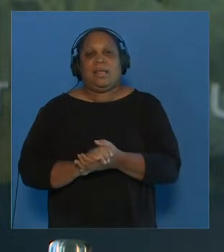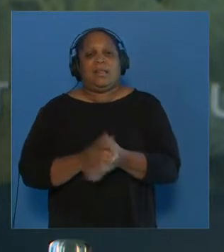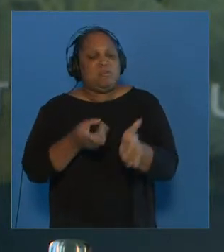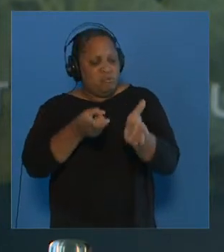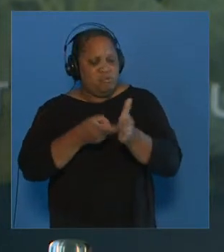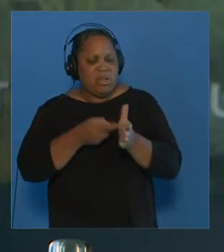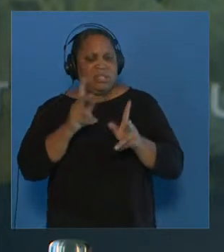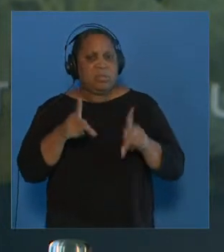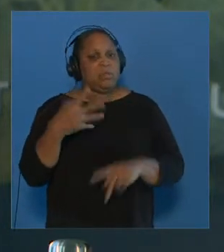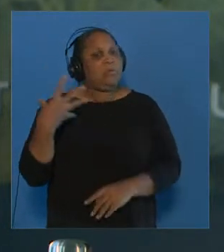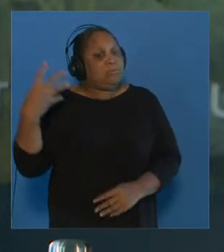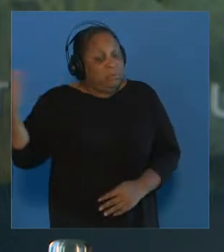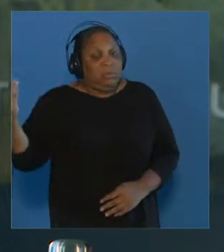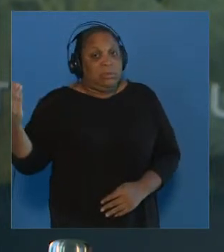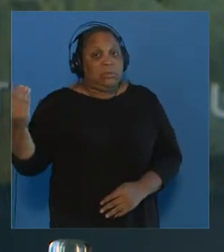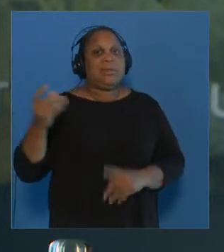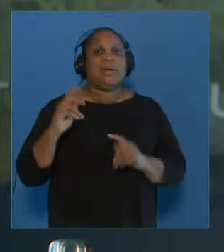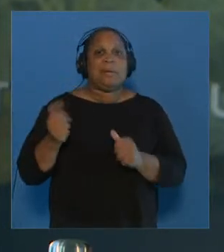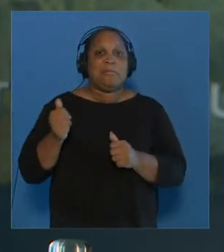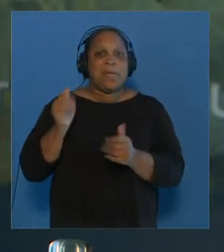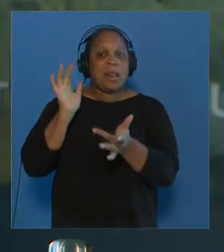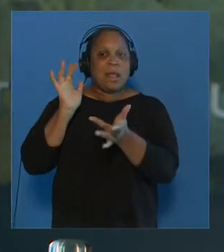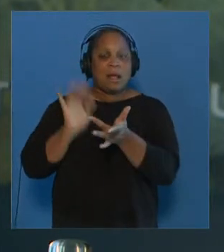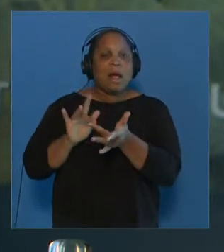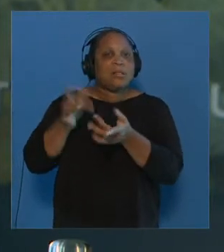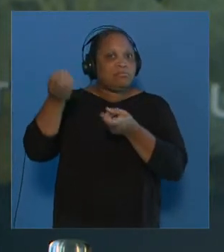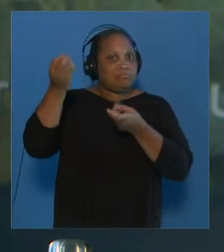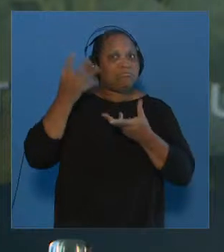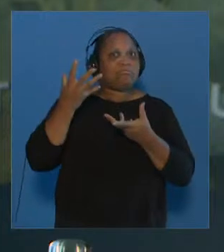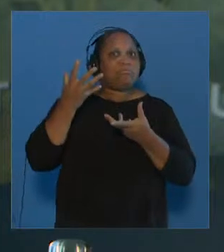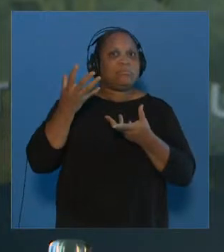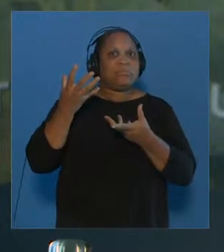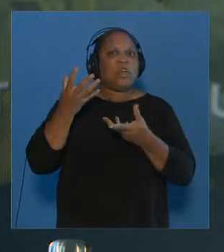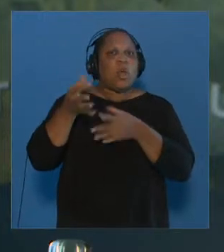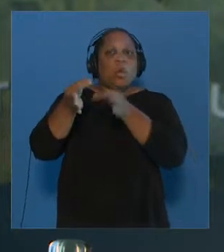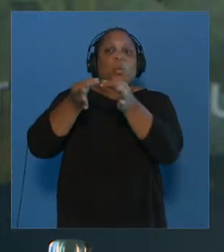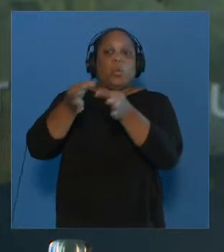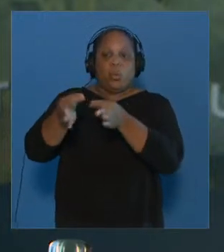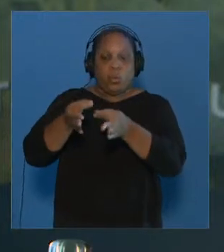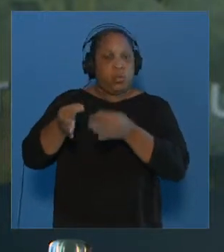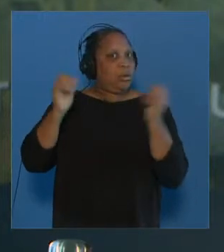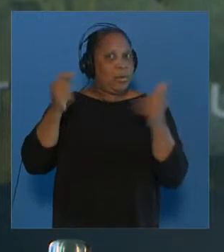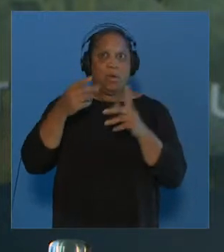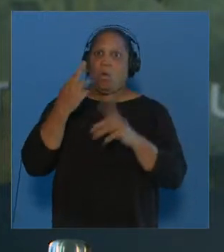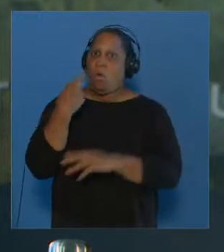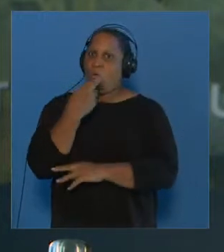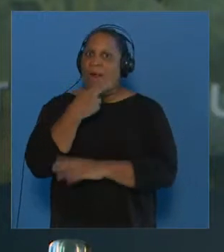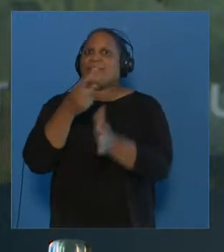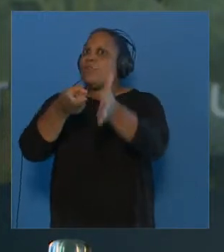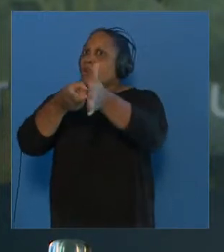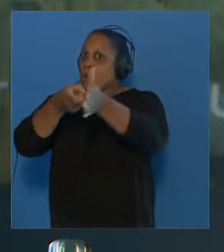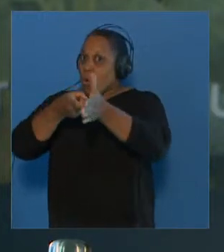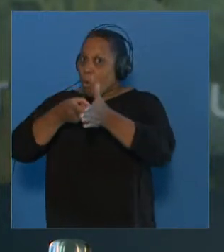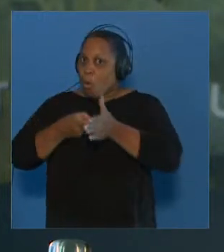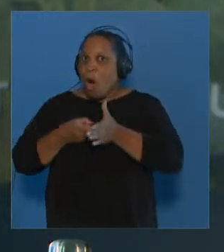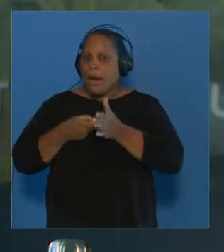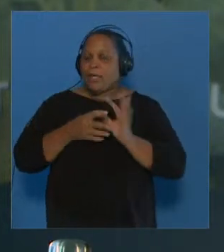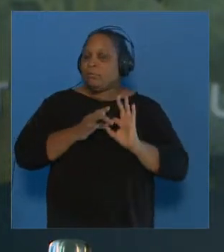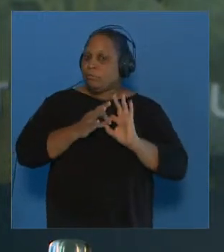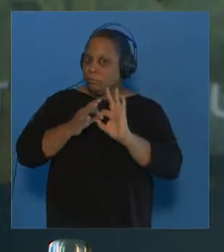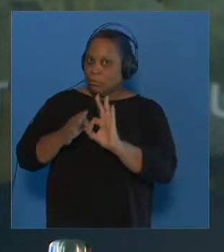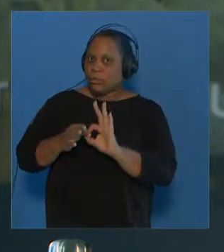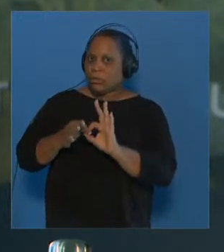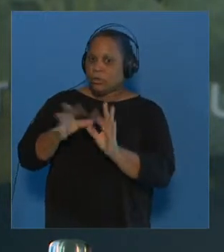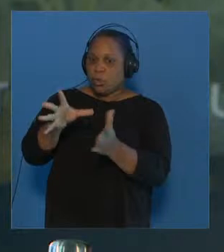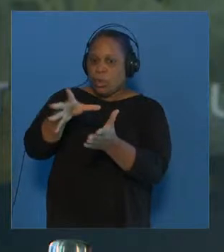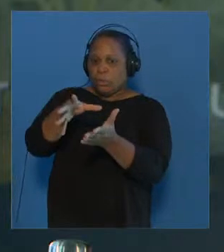the persons to leave. They immediately contacted us and provided us with the details that every restaurant is required to do with respect to taking